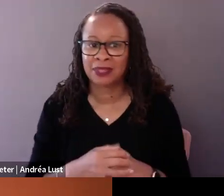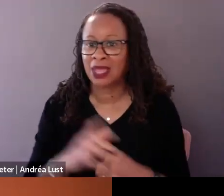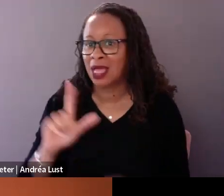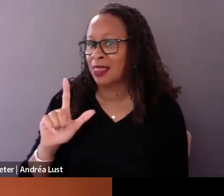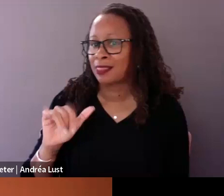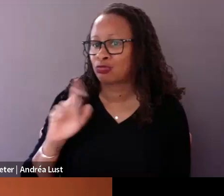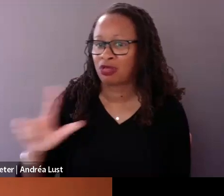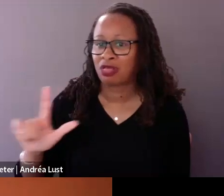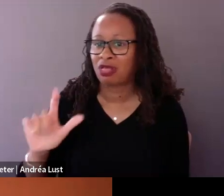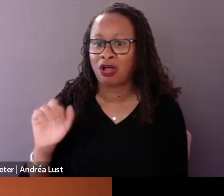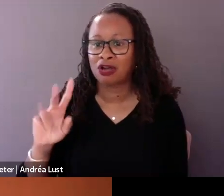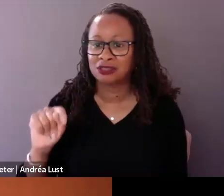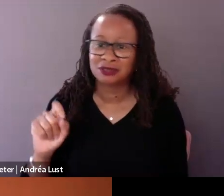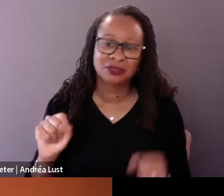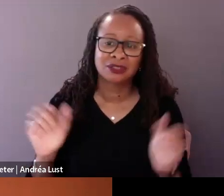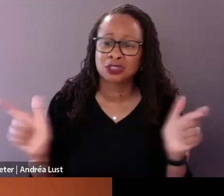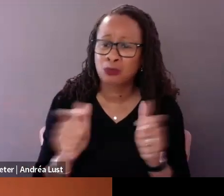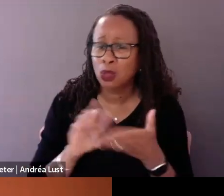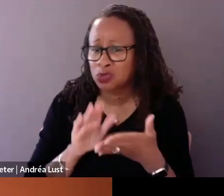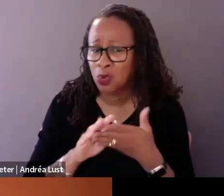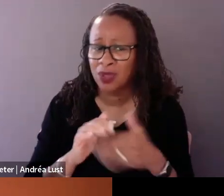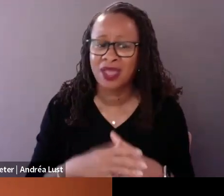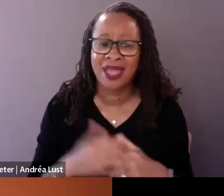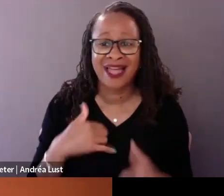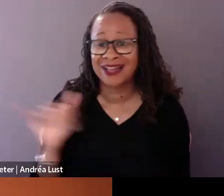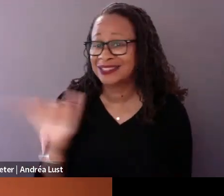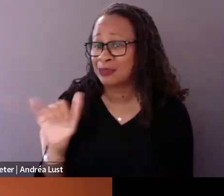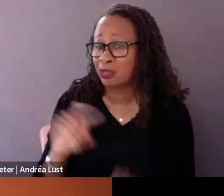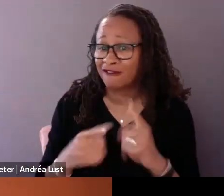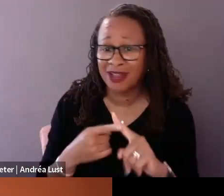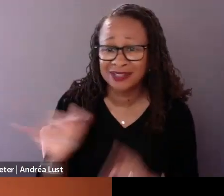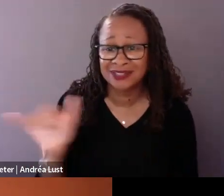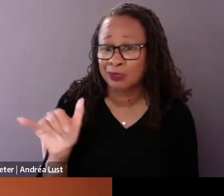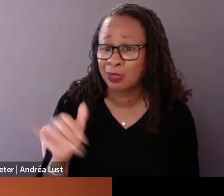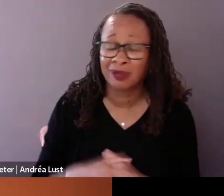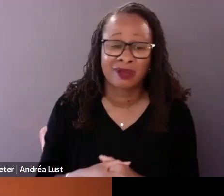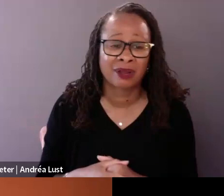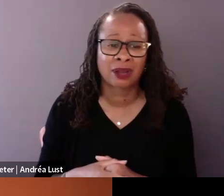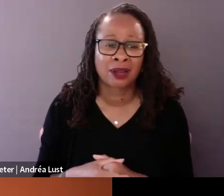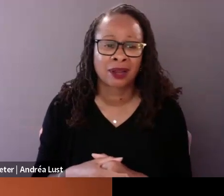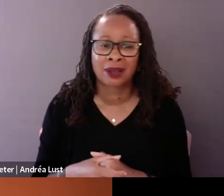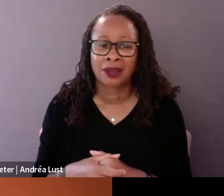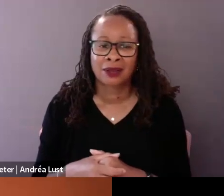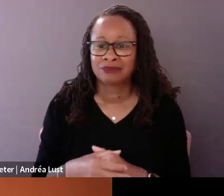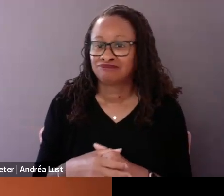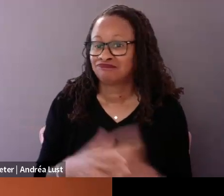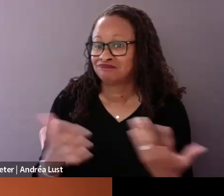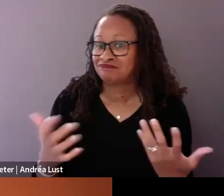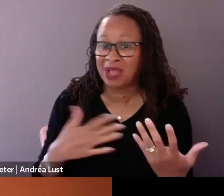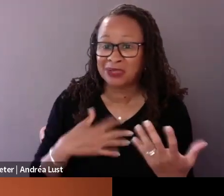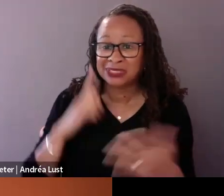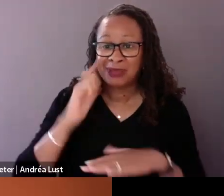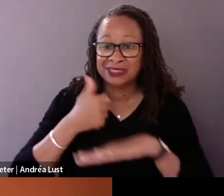liberal arts, a smaller school. You know, I had similar friends. You know, I was in a similar sort of mindset